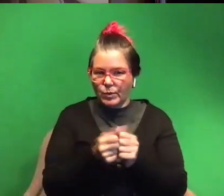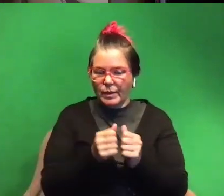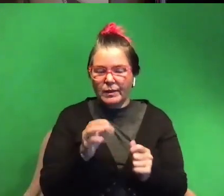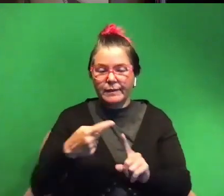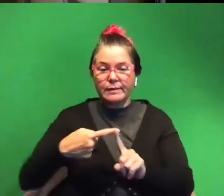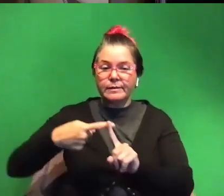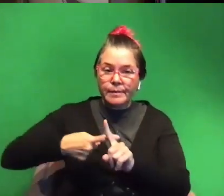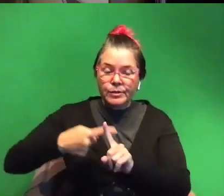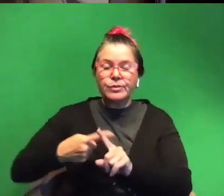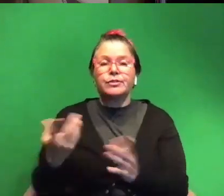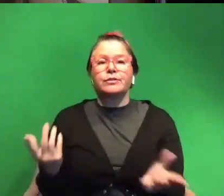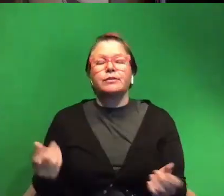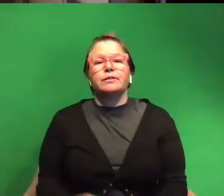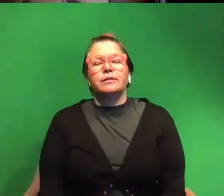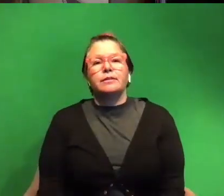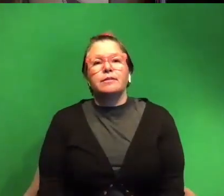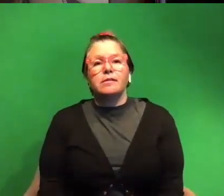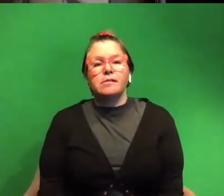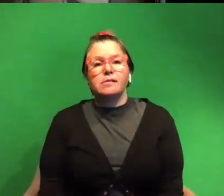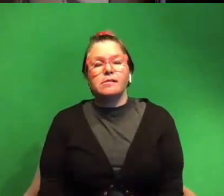temperature. It depends on